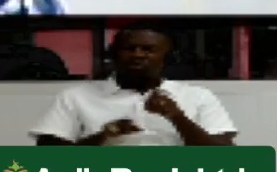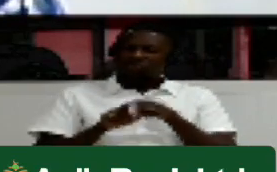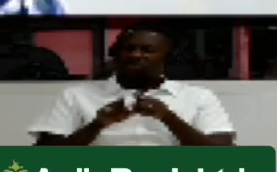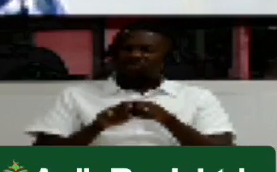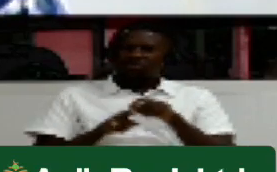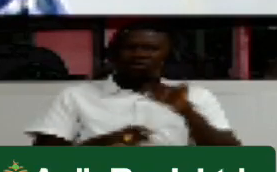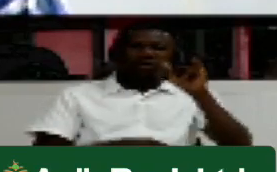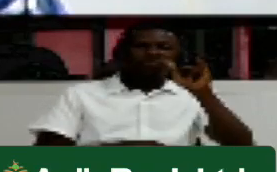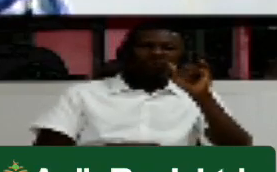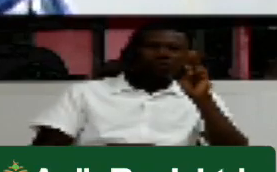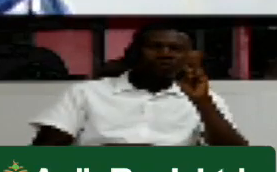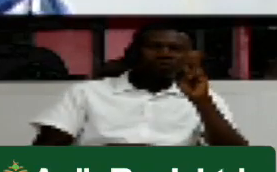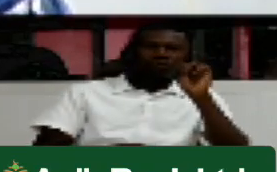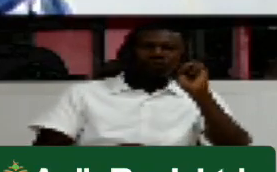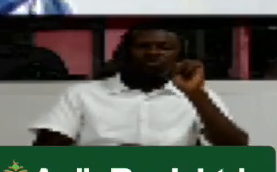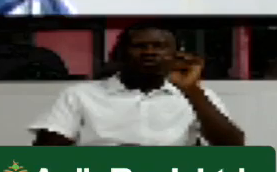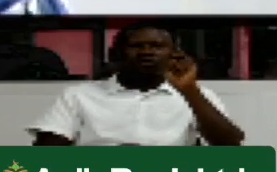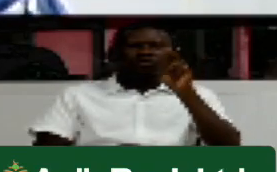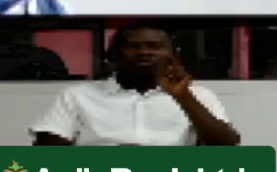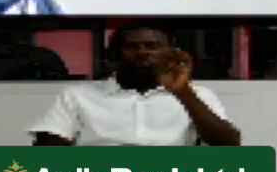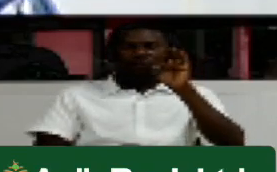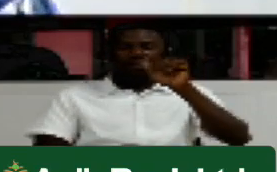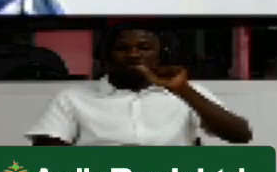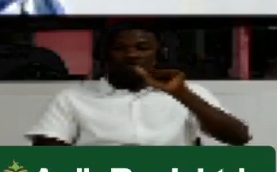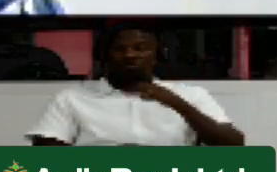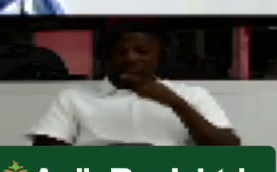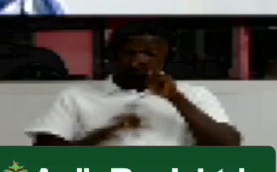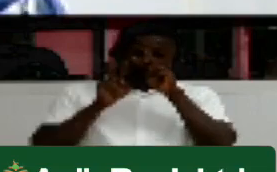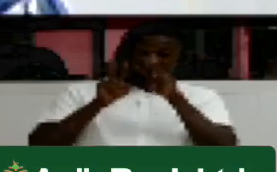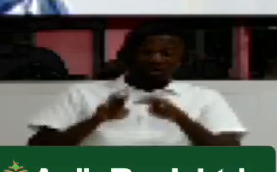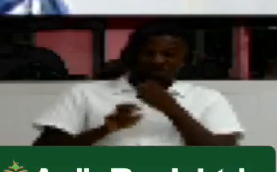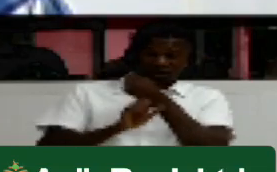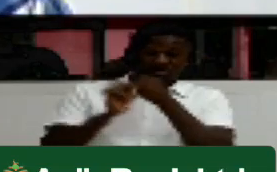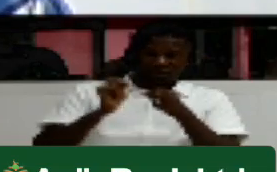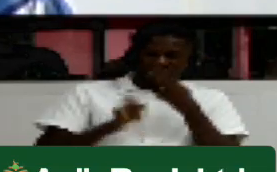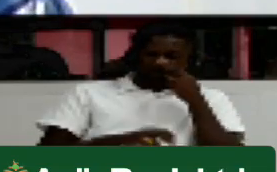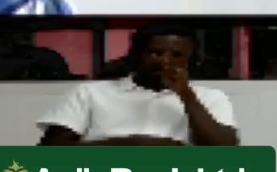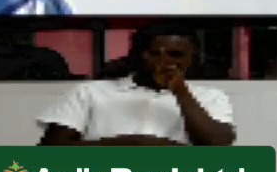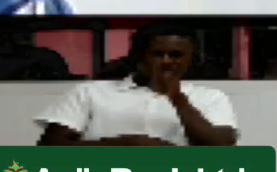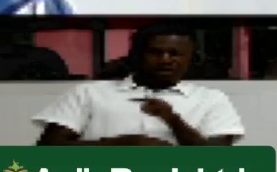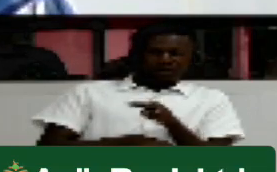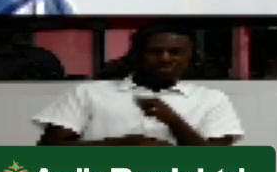you look at his conditions, you see him where he is.